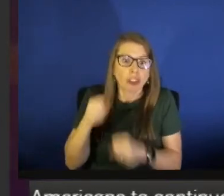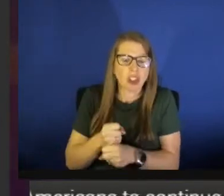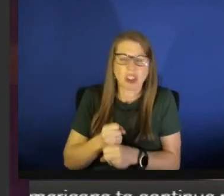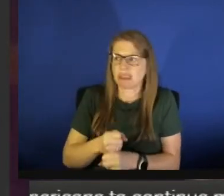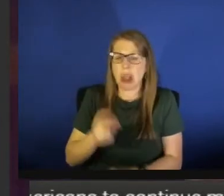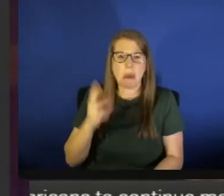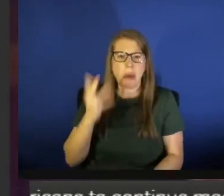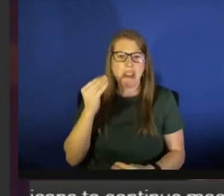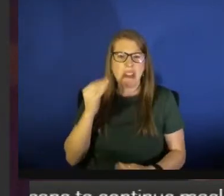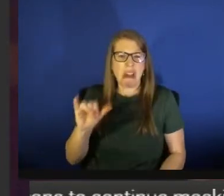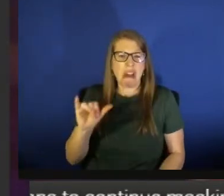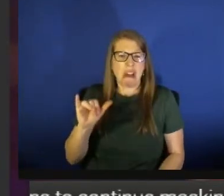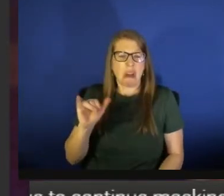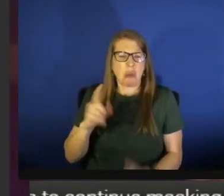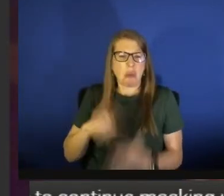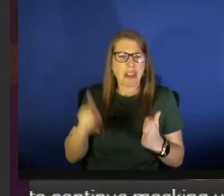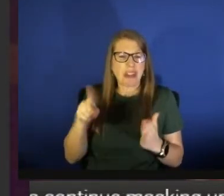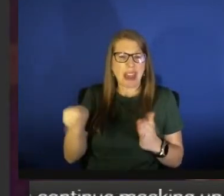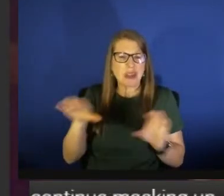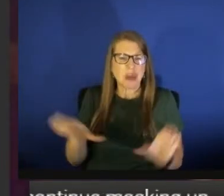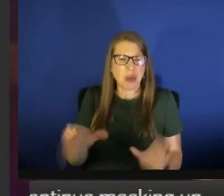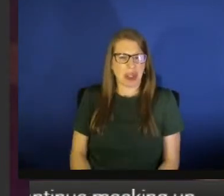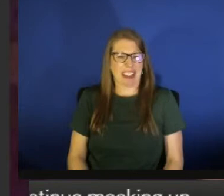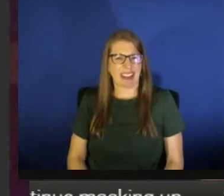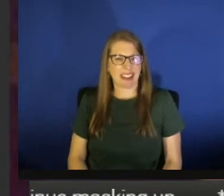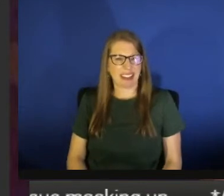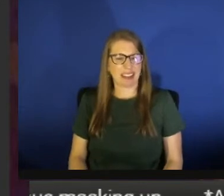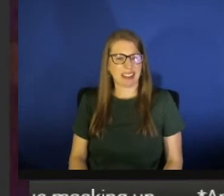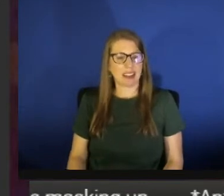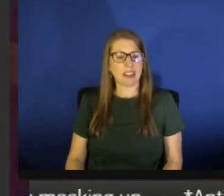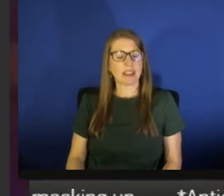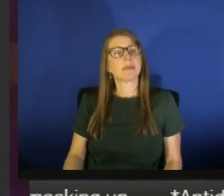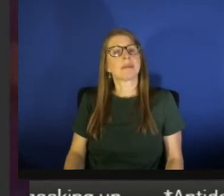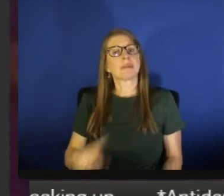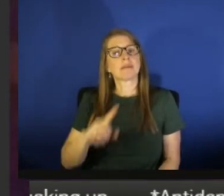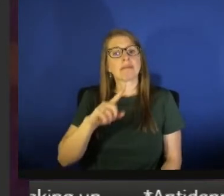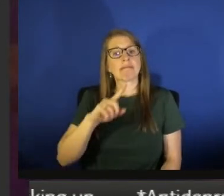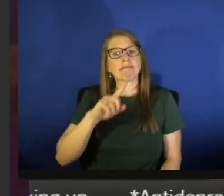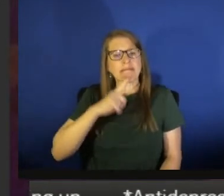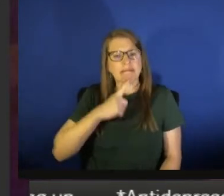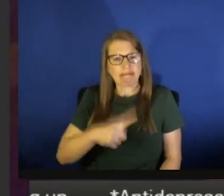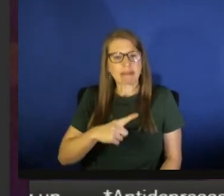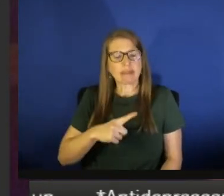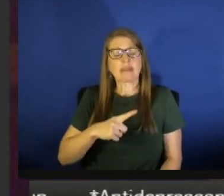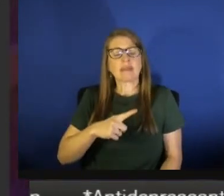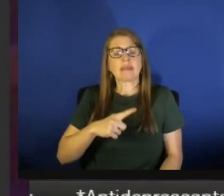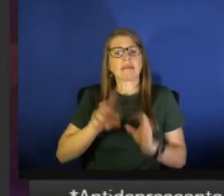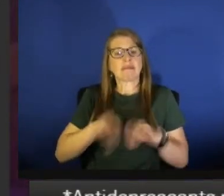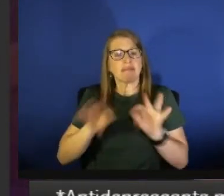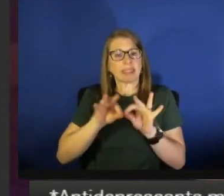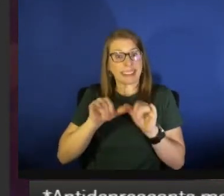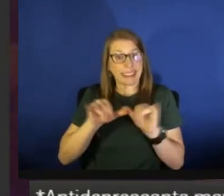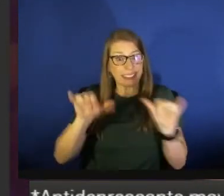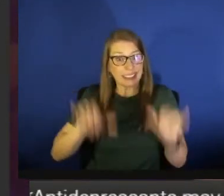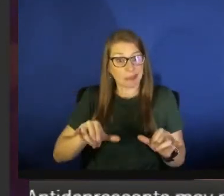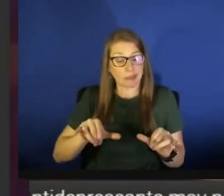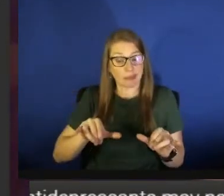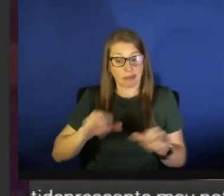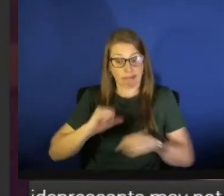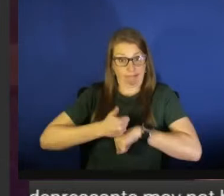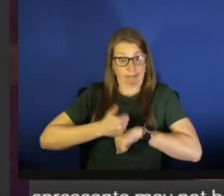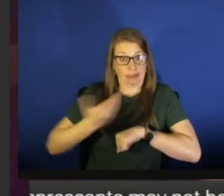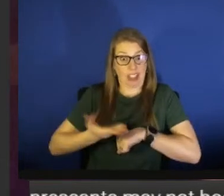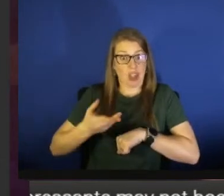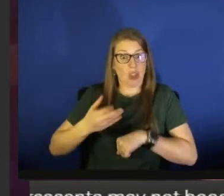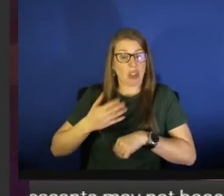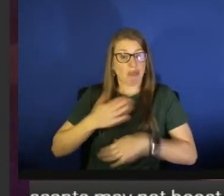were they doing? But it is critically important that we have the system that we enjoy in the United States of America.